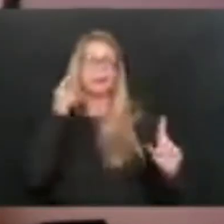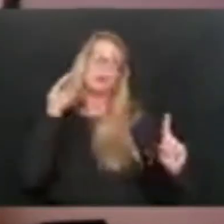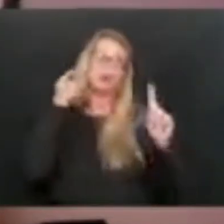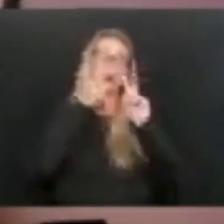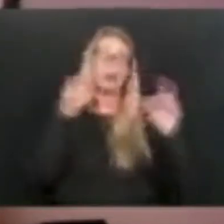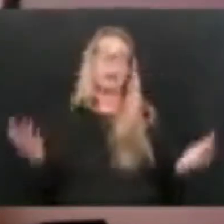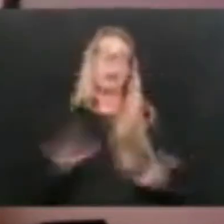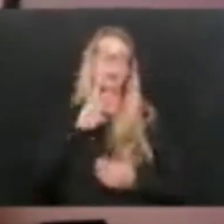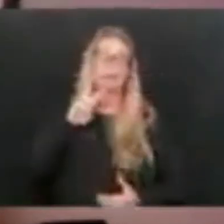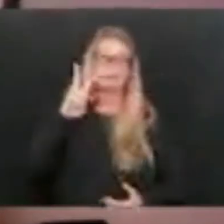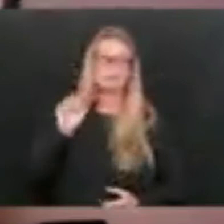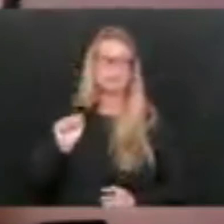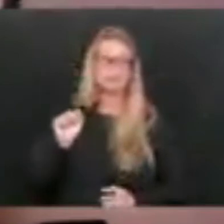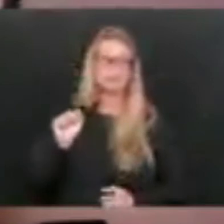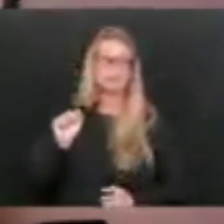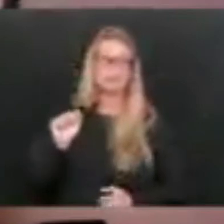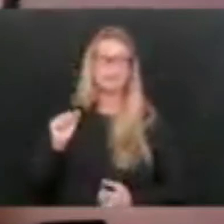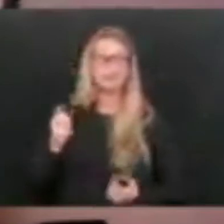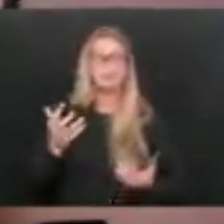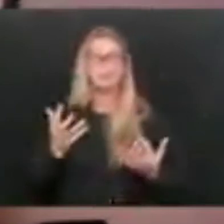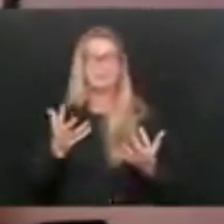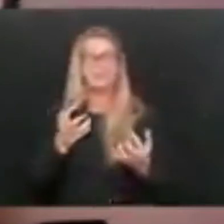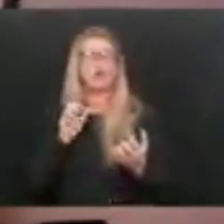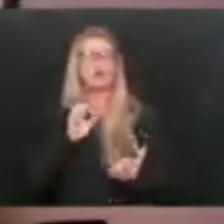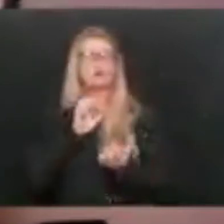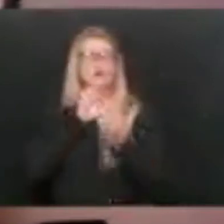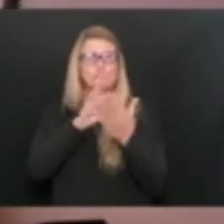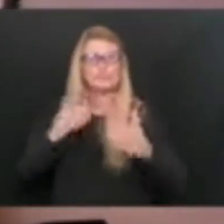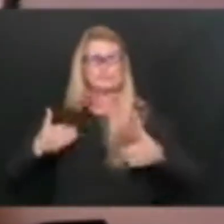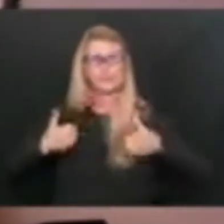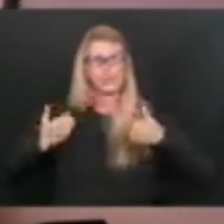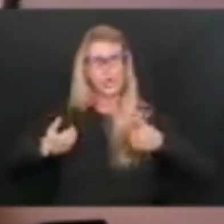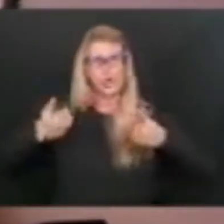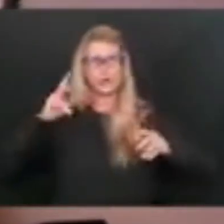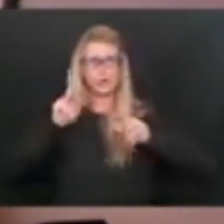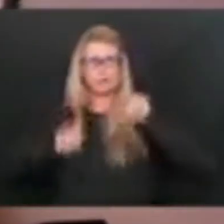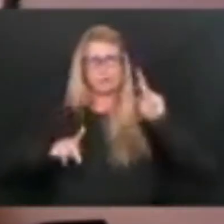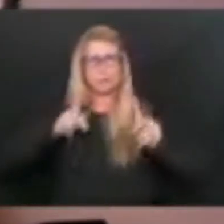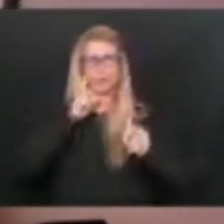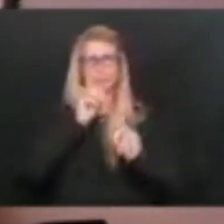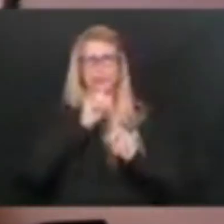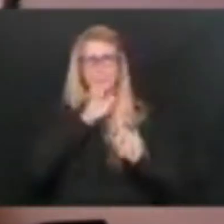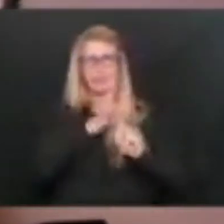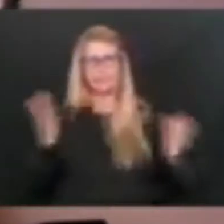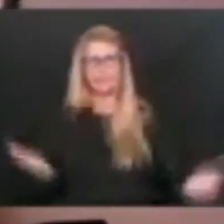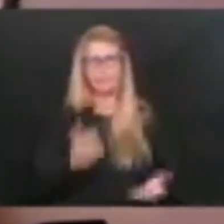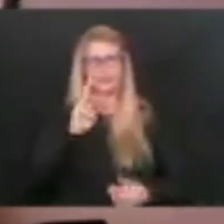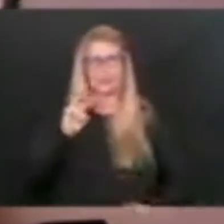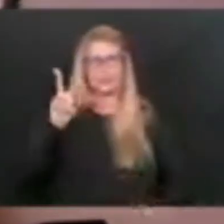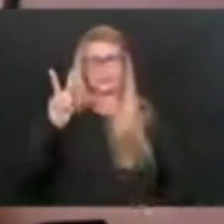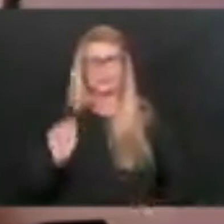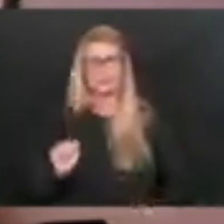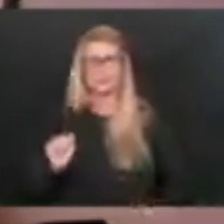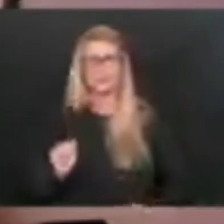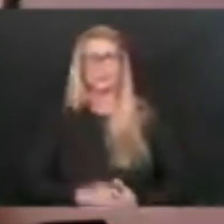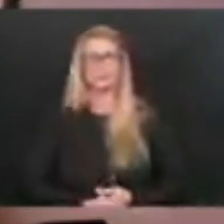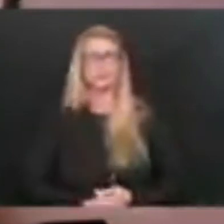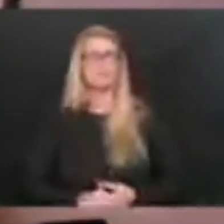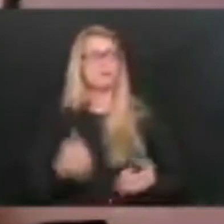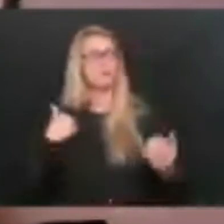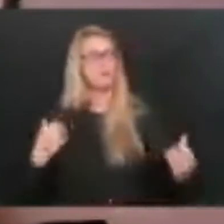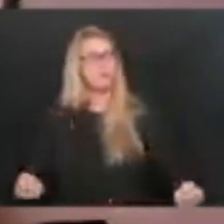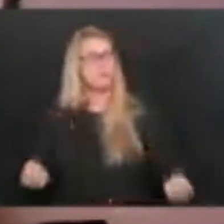Virginia. And I want to address our younger West Virginia residents. There are many, many